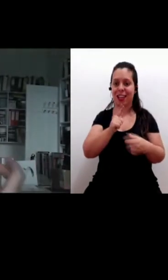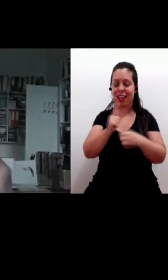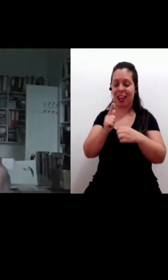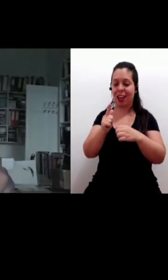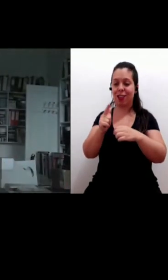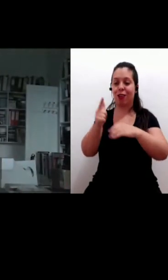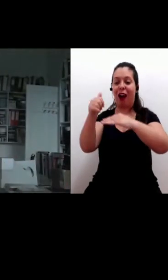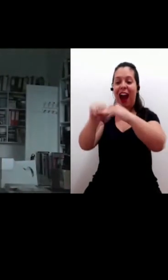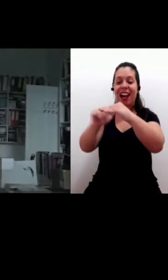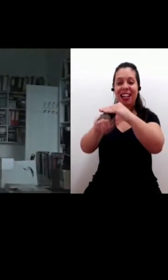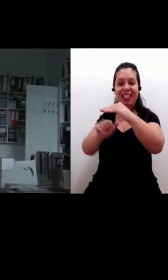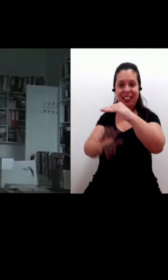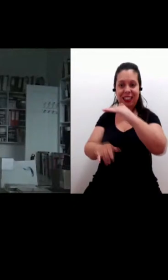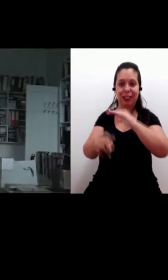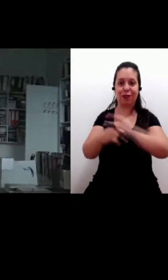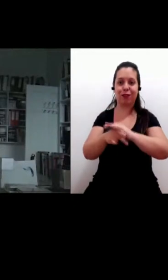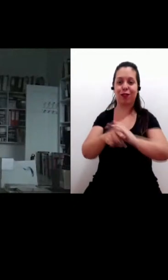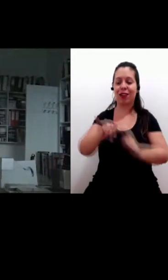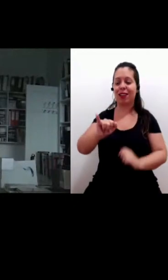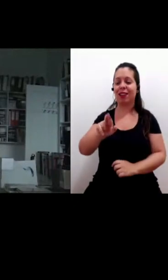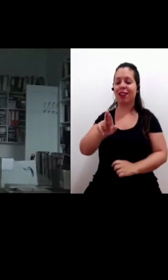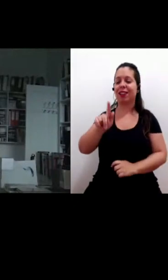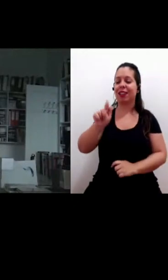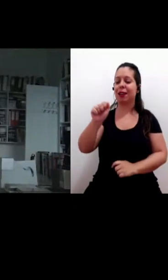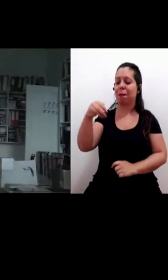Bergman. And